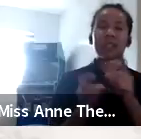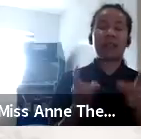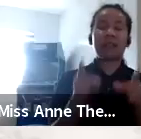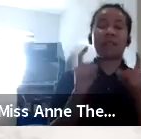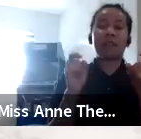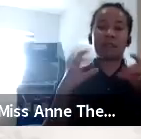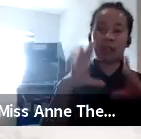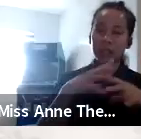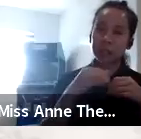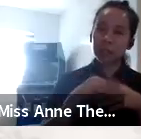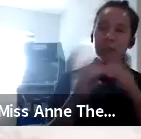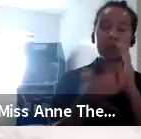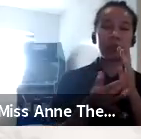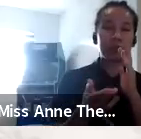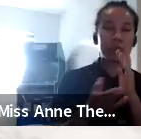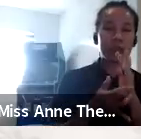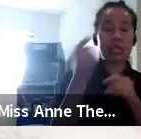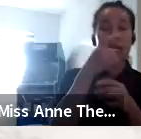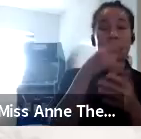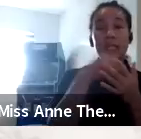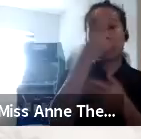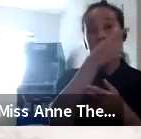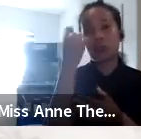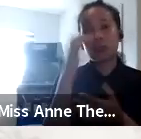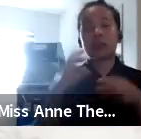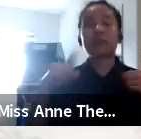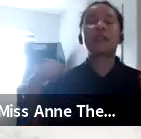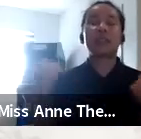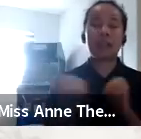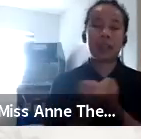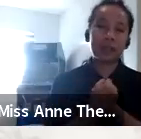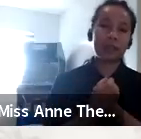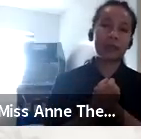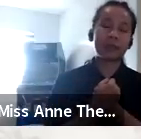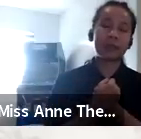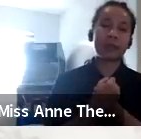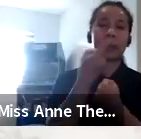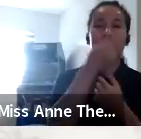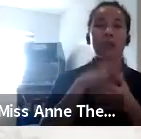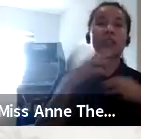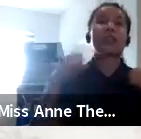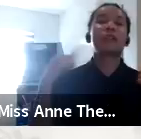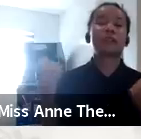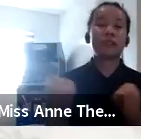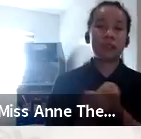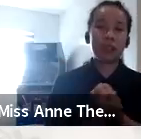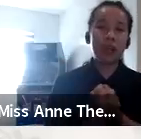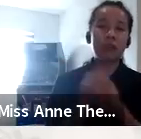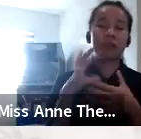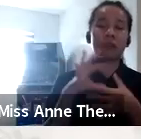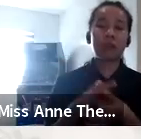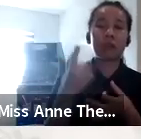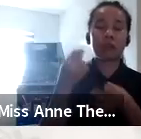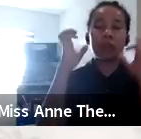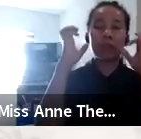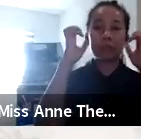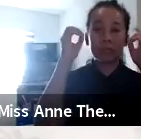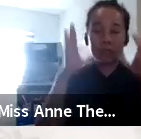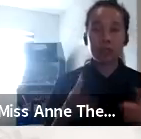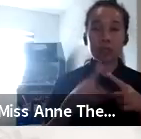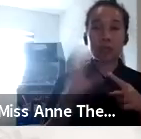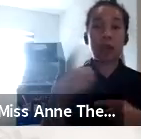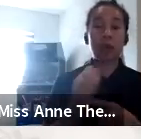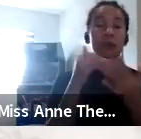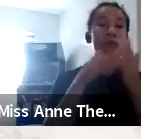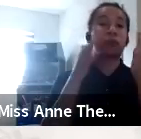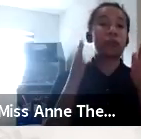the technology. It's because of love. It's because of love of the educators for our